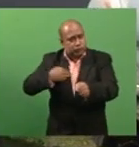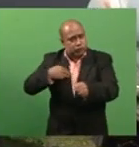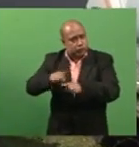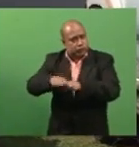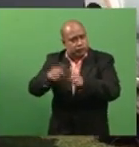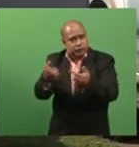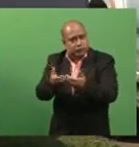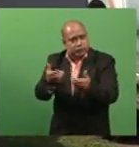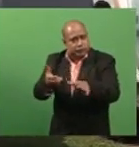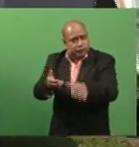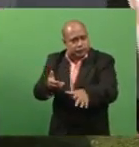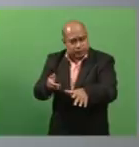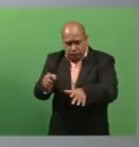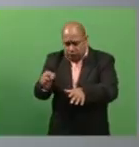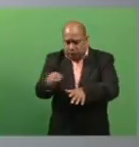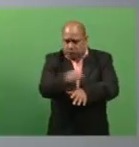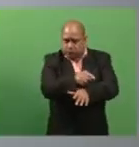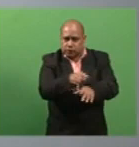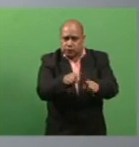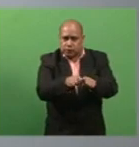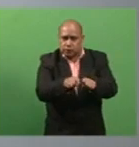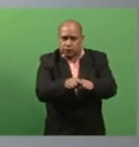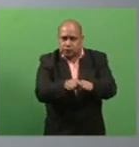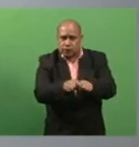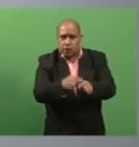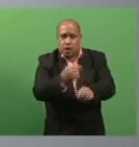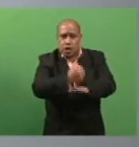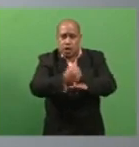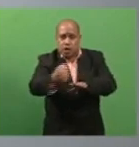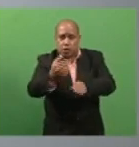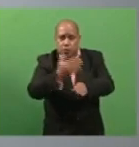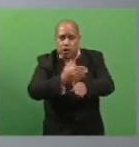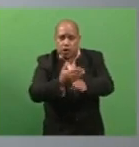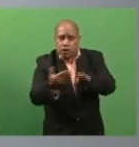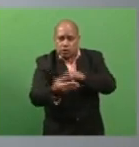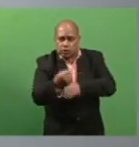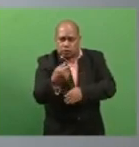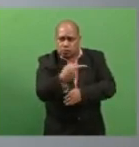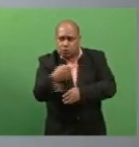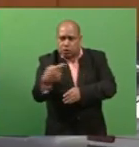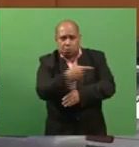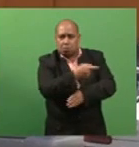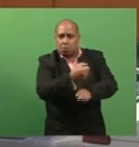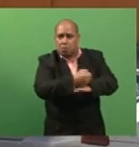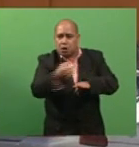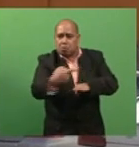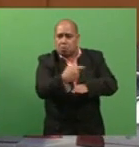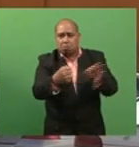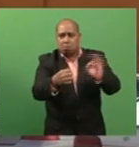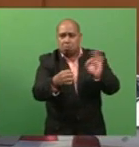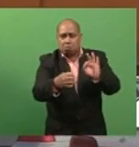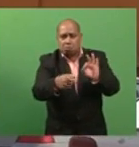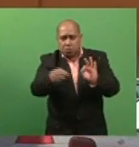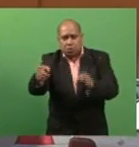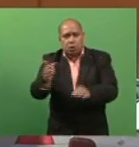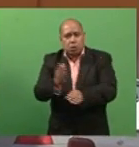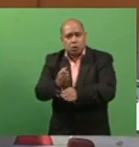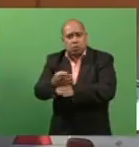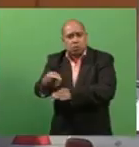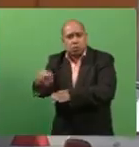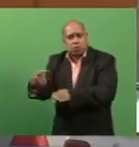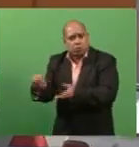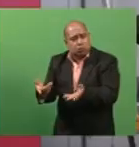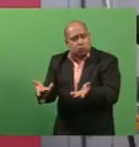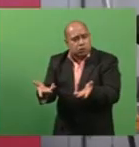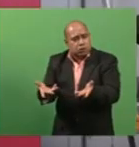any such salary reduction other than the 20% pay cut for MPs. In order that we can avoid